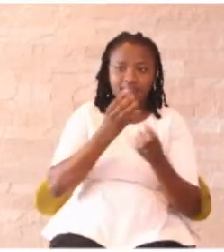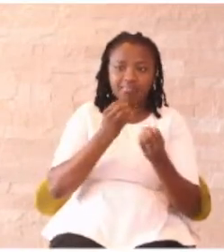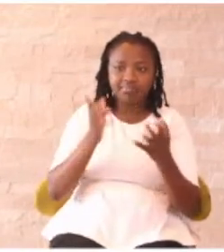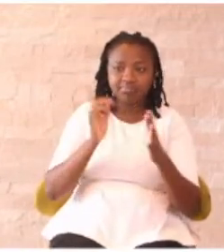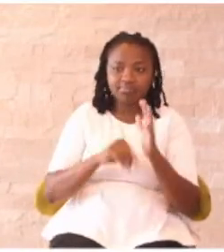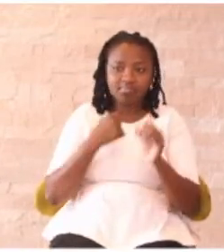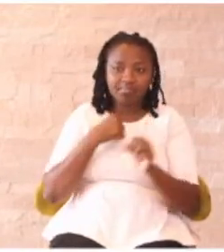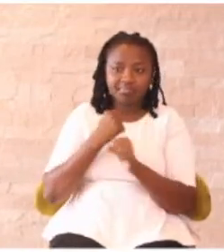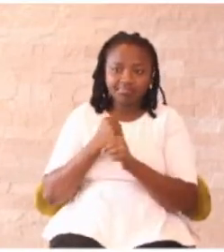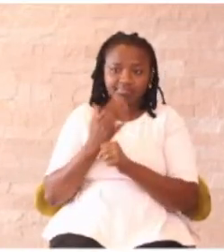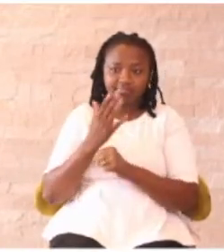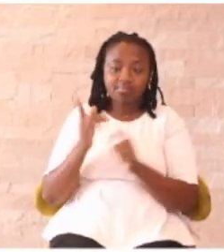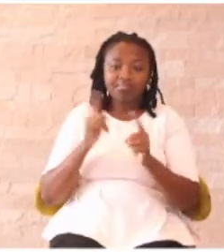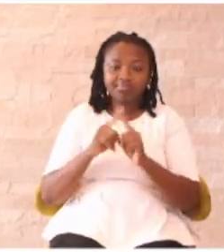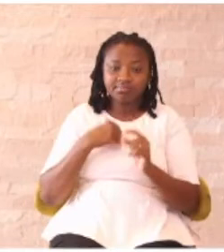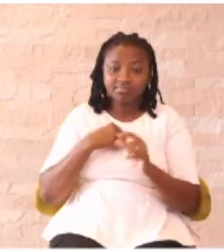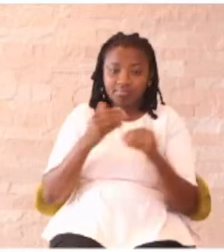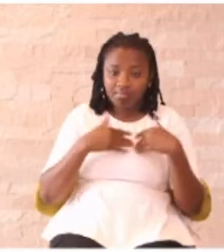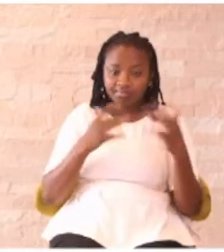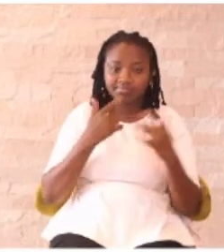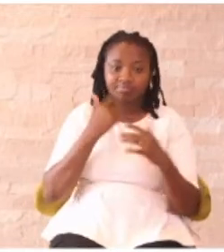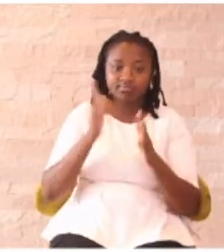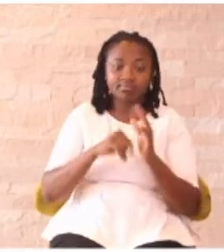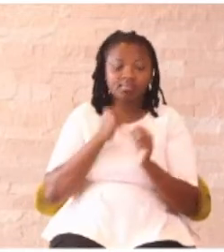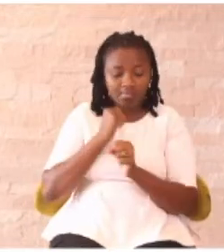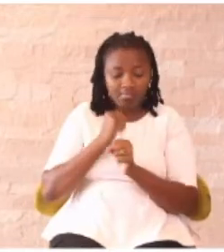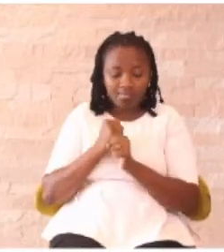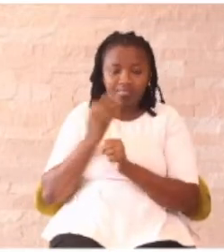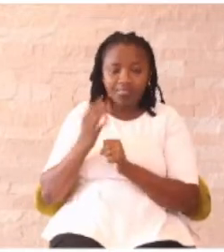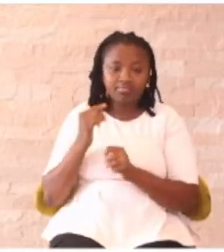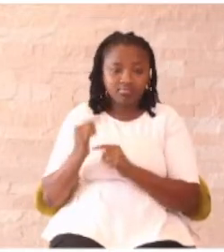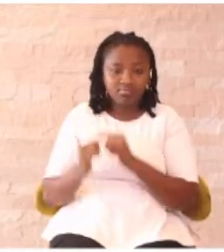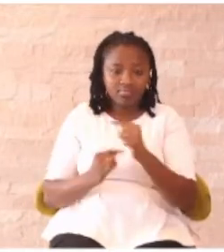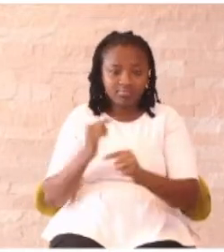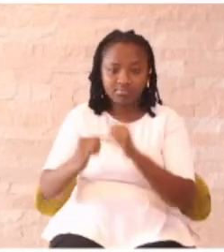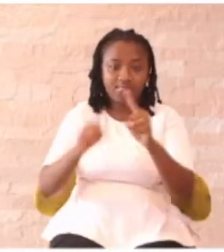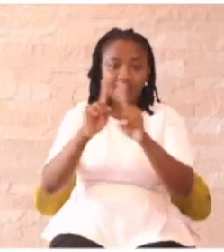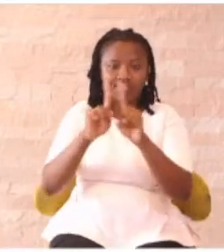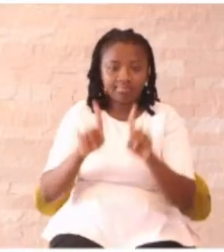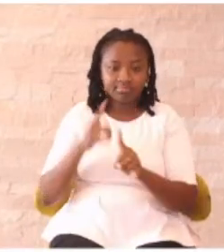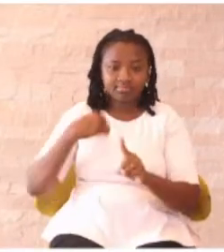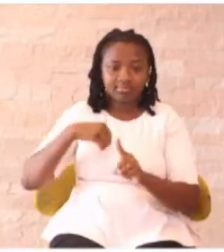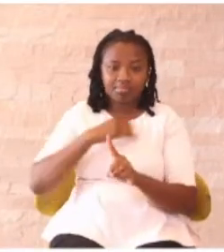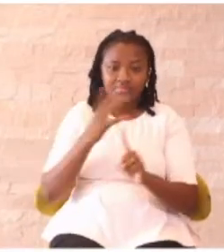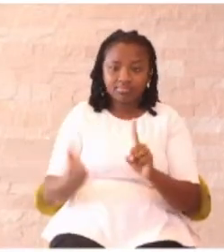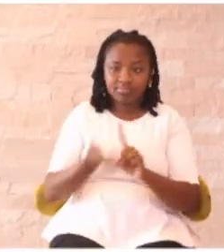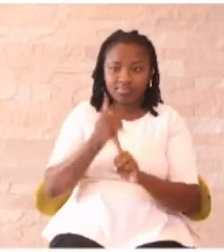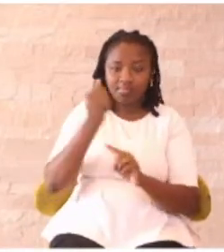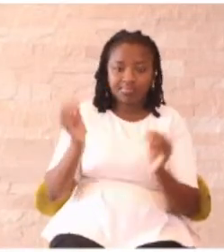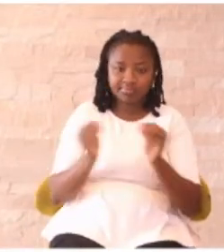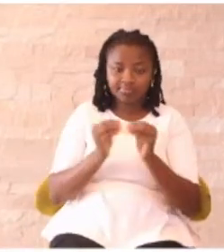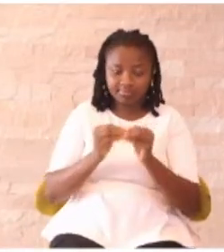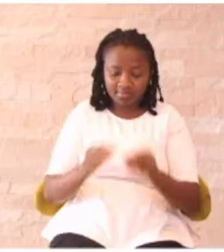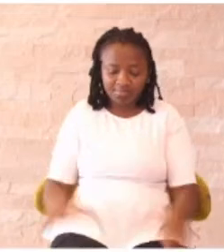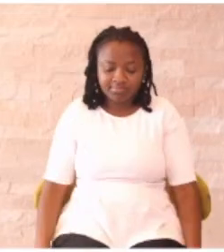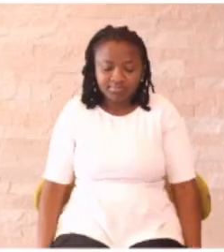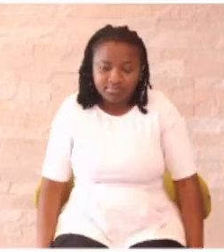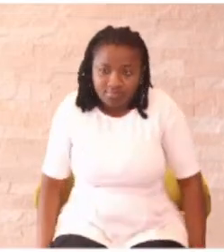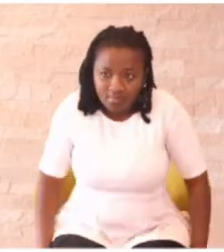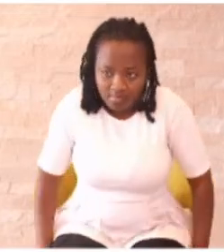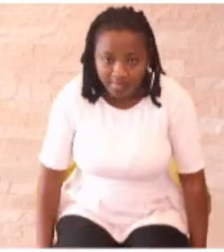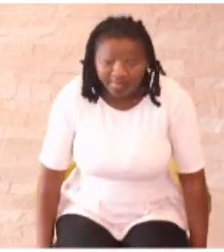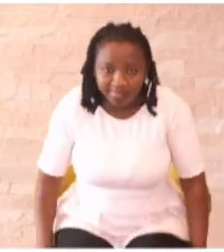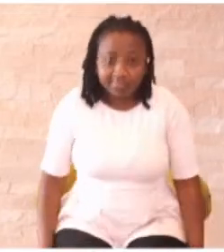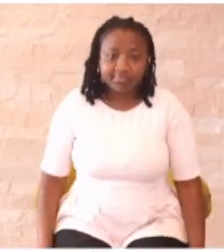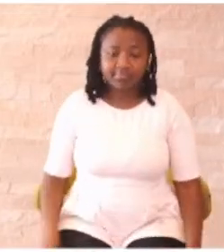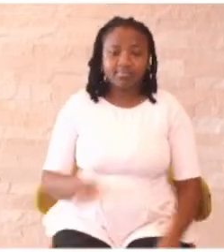thing I can say is that work is ongoing, and that we were able to meet with we call it NADCO, the team that